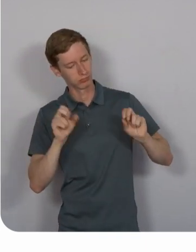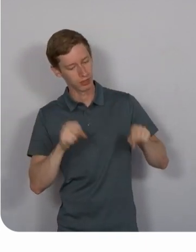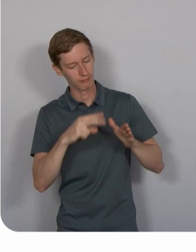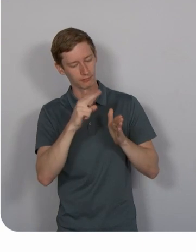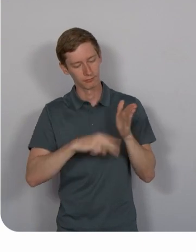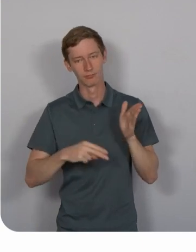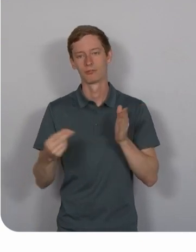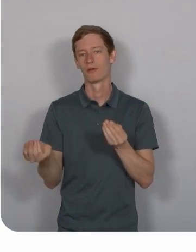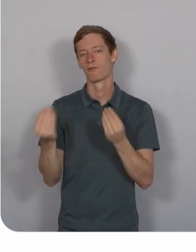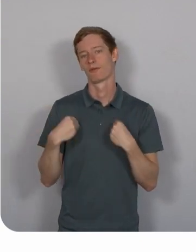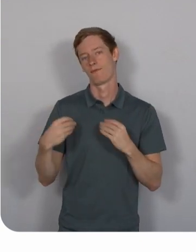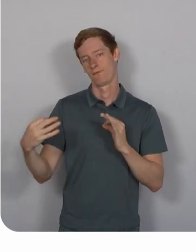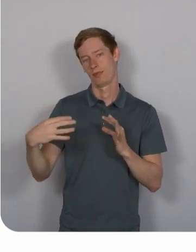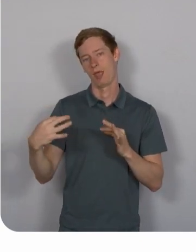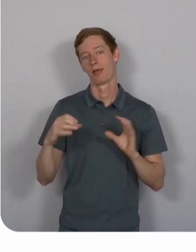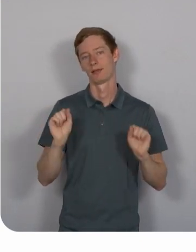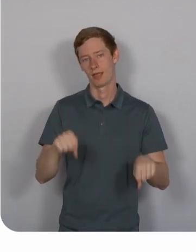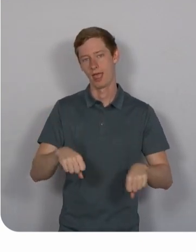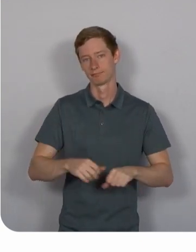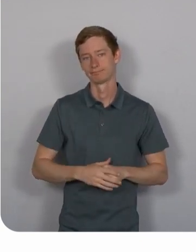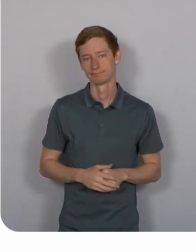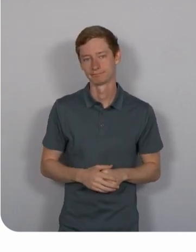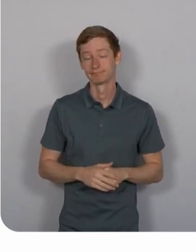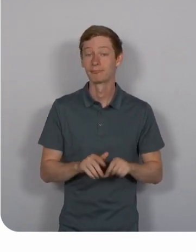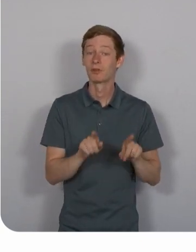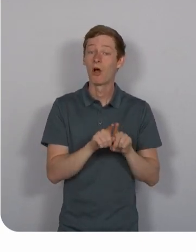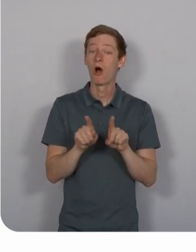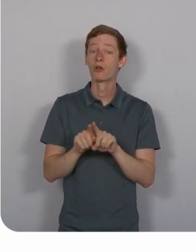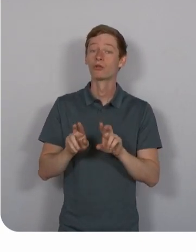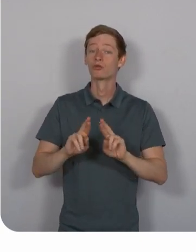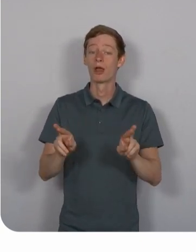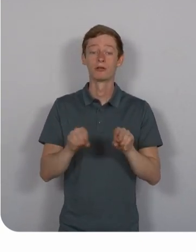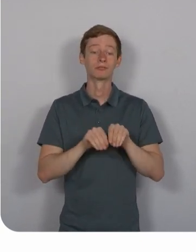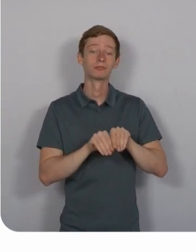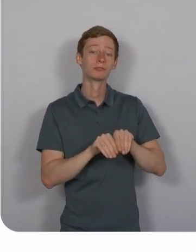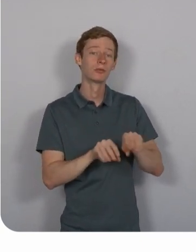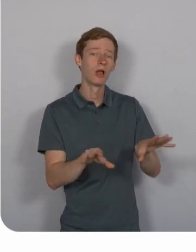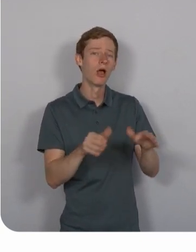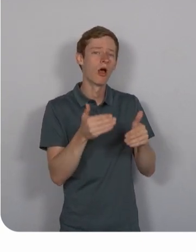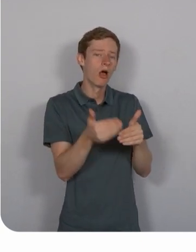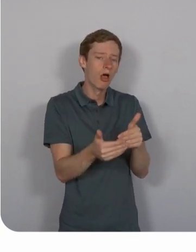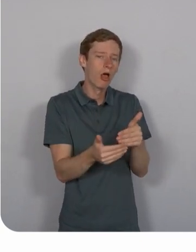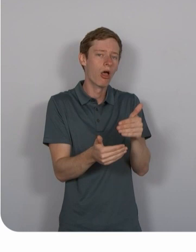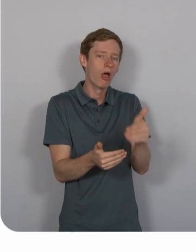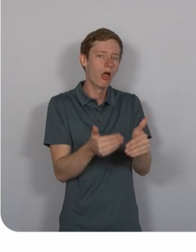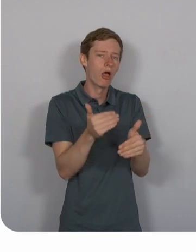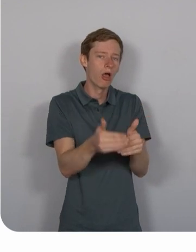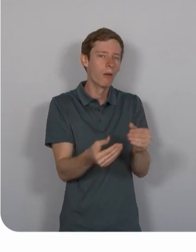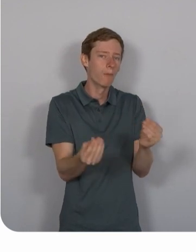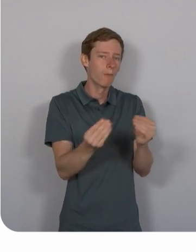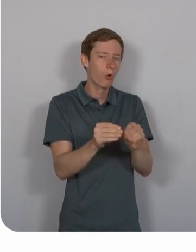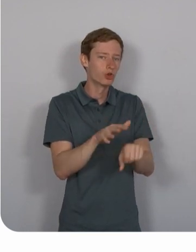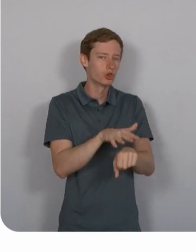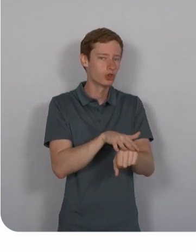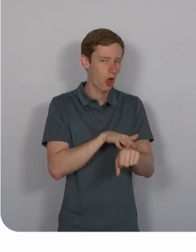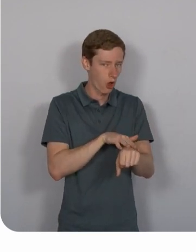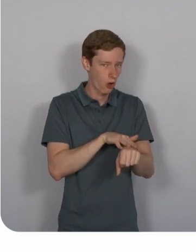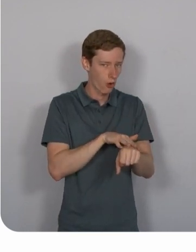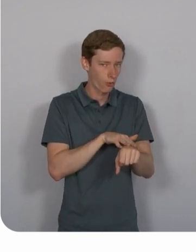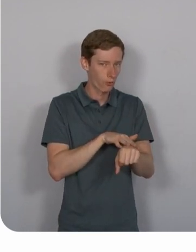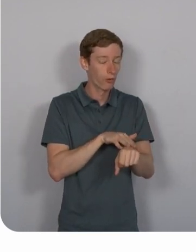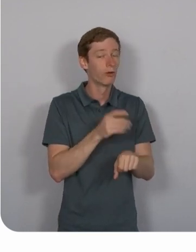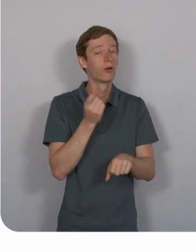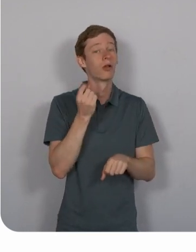that. We're also taking the step of rolling this stuff out a bit more slowly than we normally would. So that way,